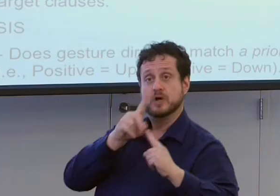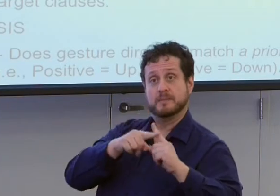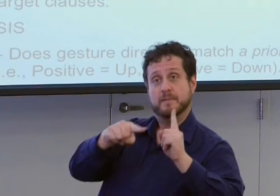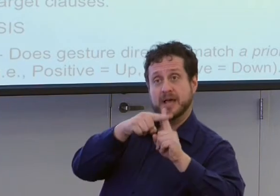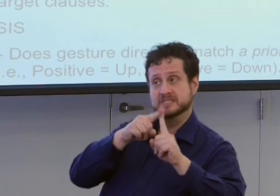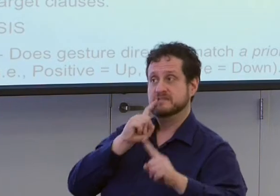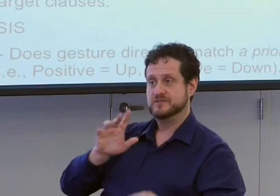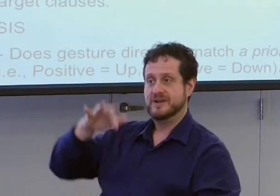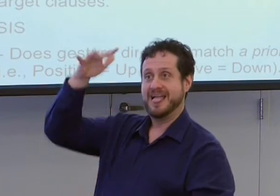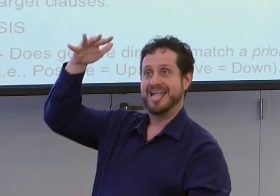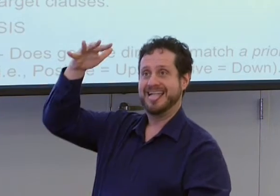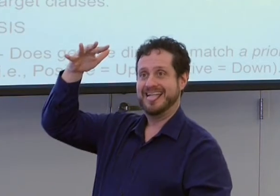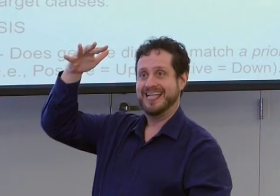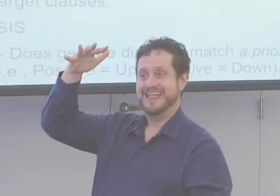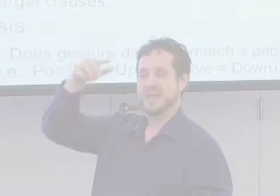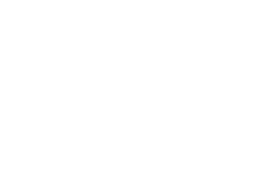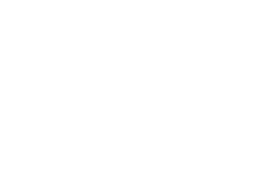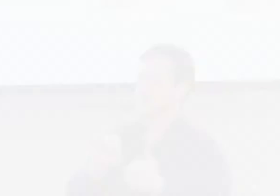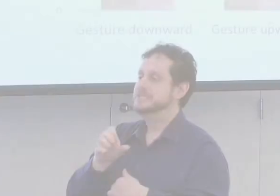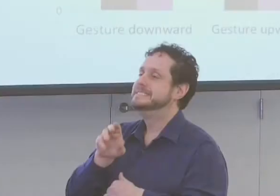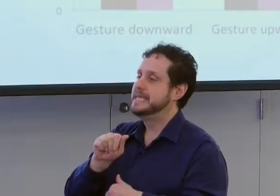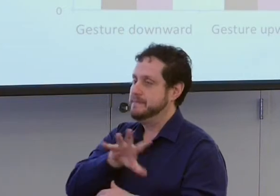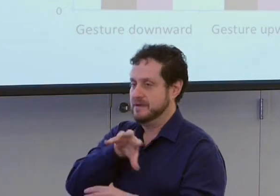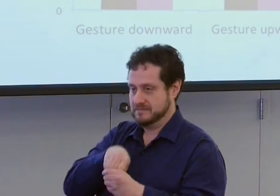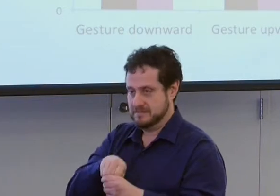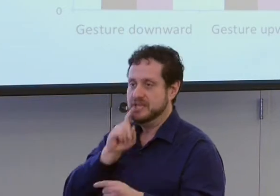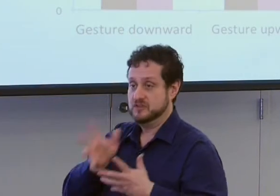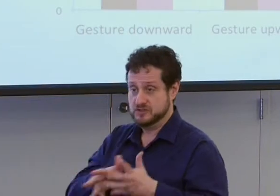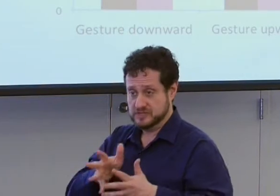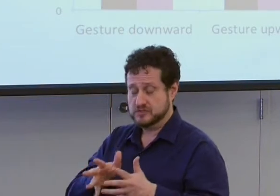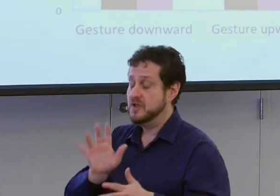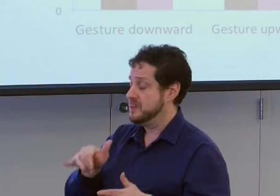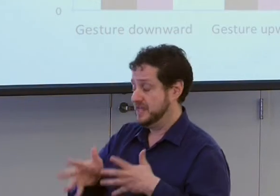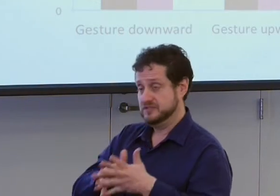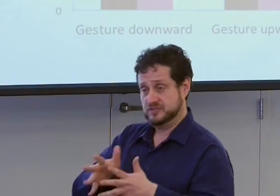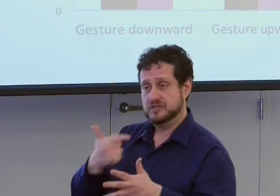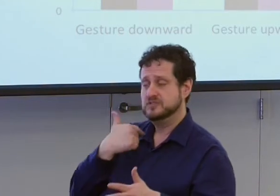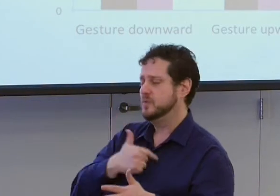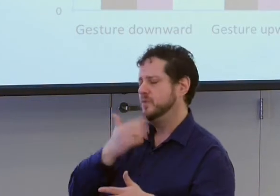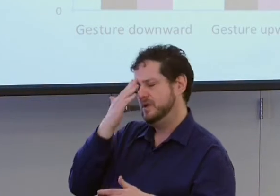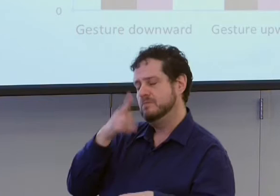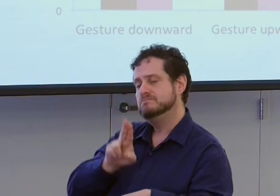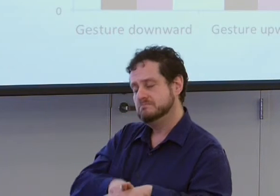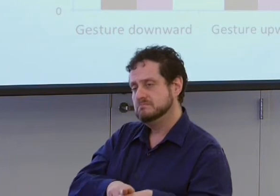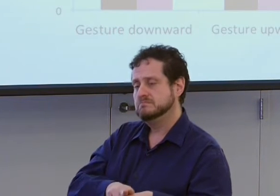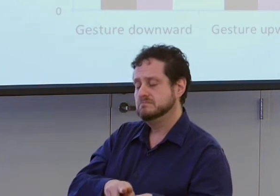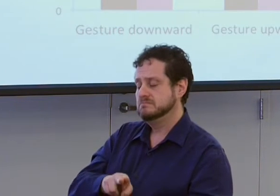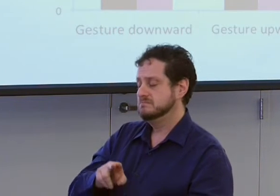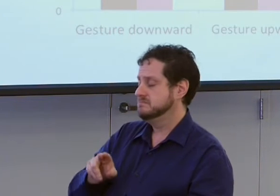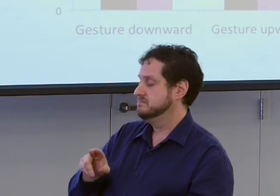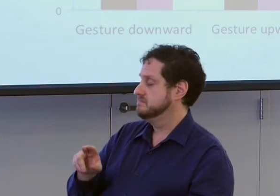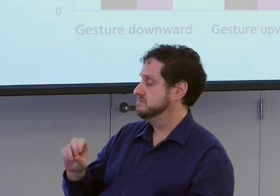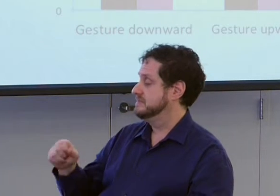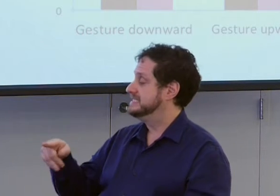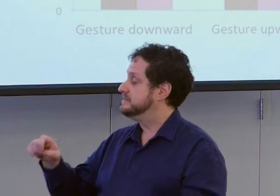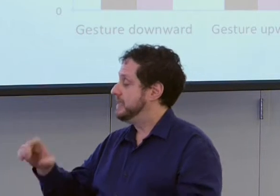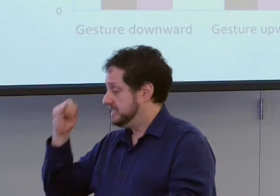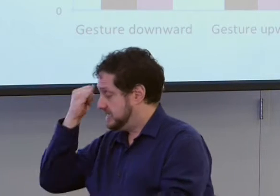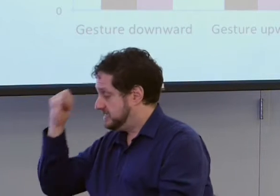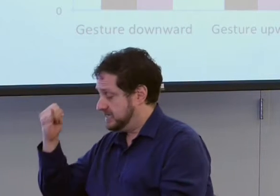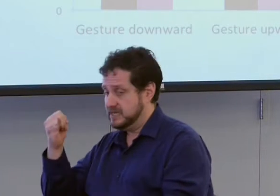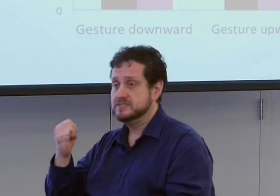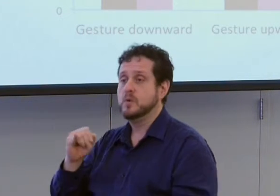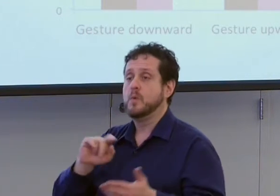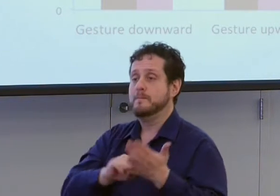more often and down when they're talking about negative stuff more often. Of course we know that we can express spatial ideas and metaphorical spatial ideas in